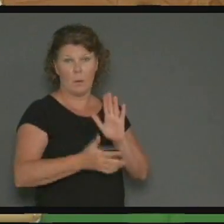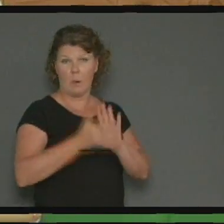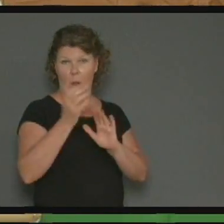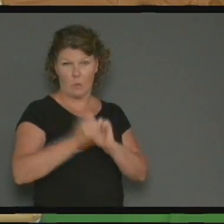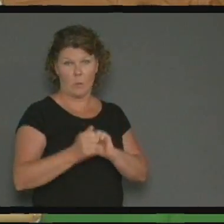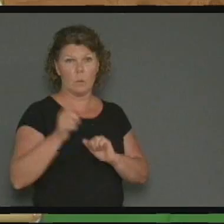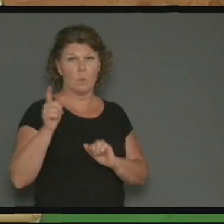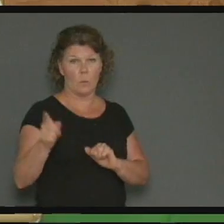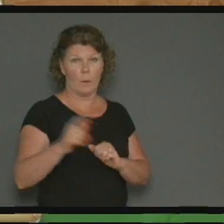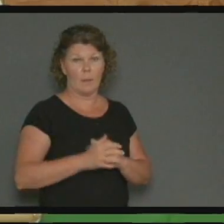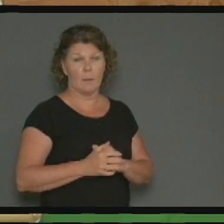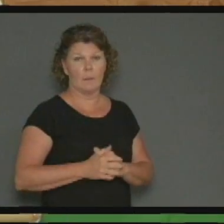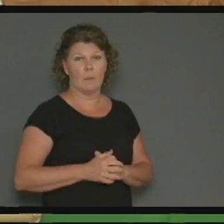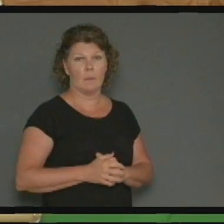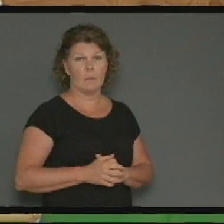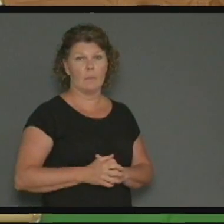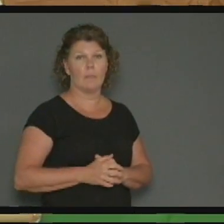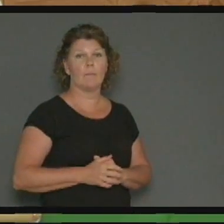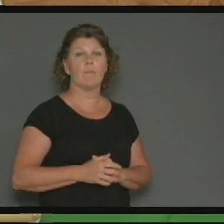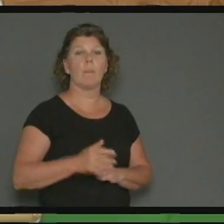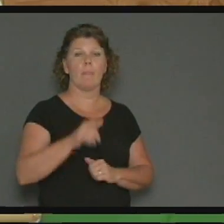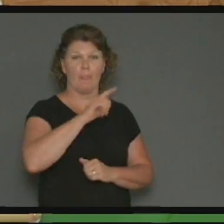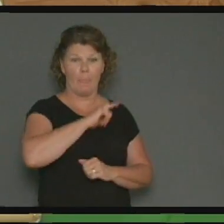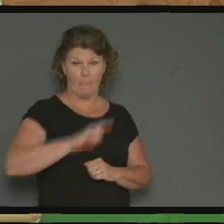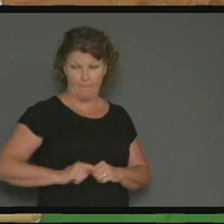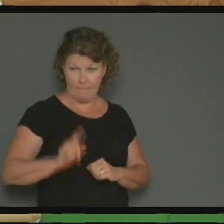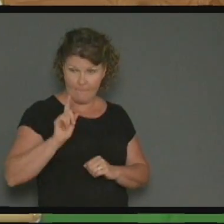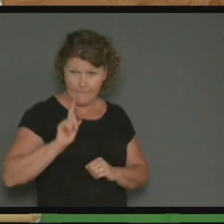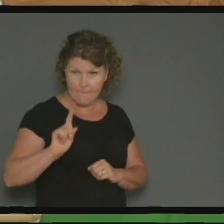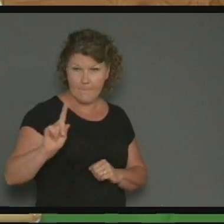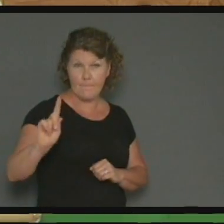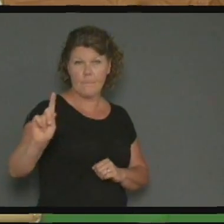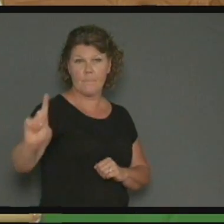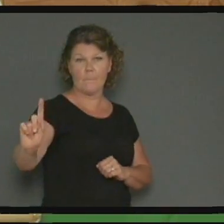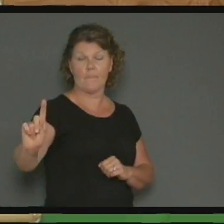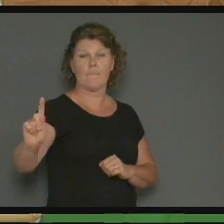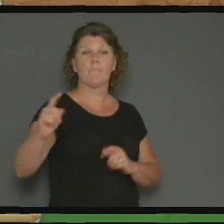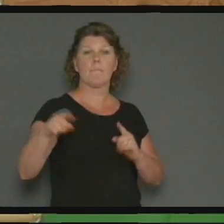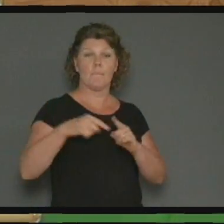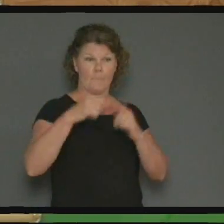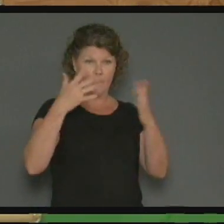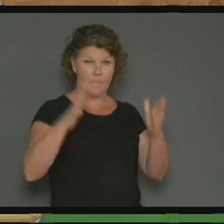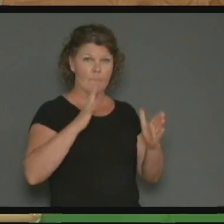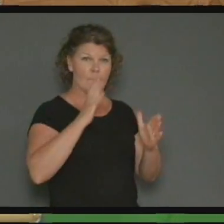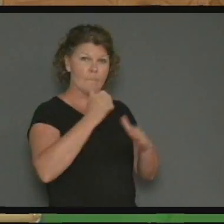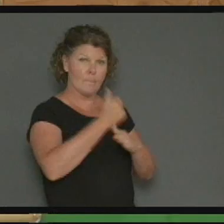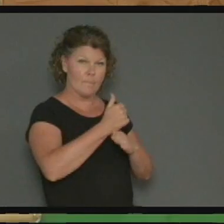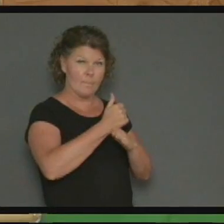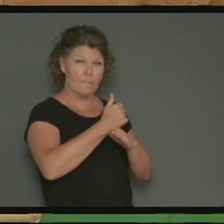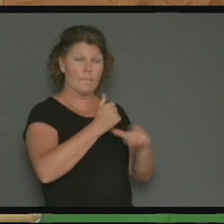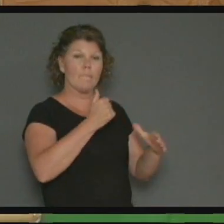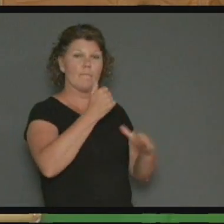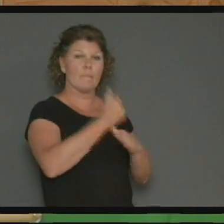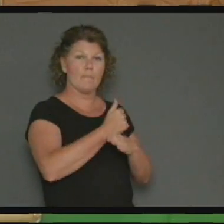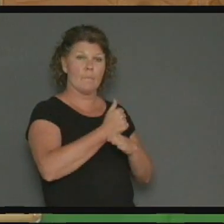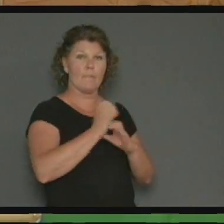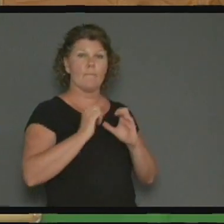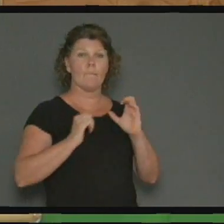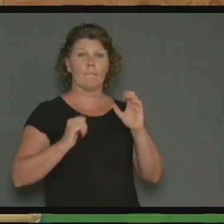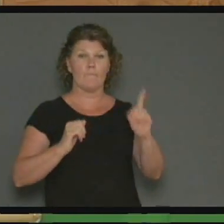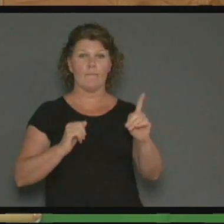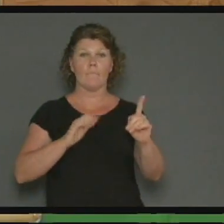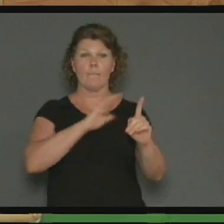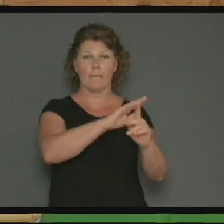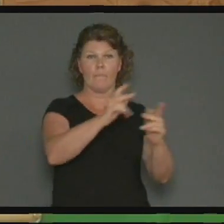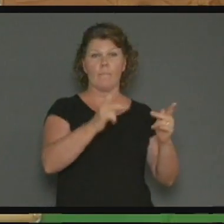destroy it. And the Lord went his way when he had finished speaking to Abraham, and Abraham returned to